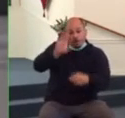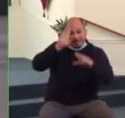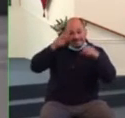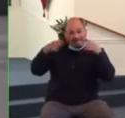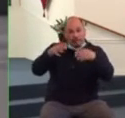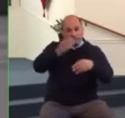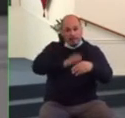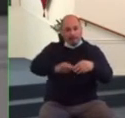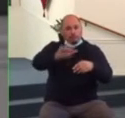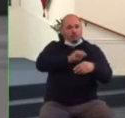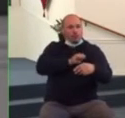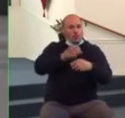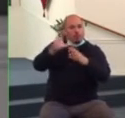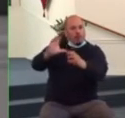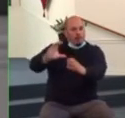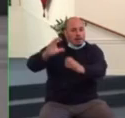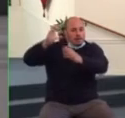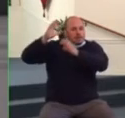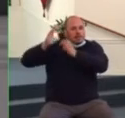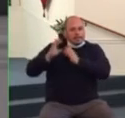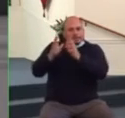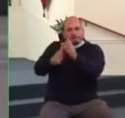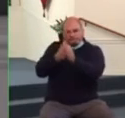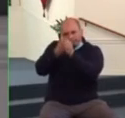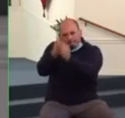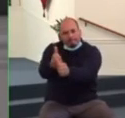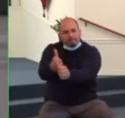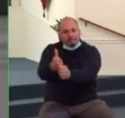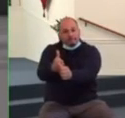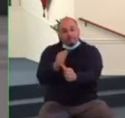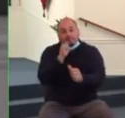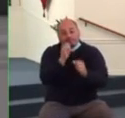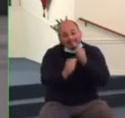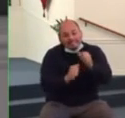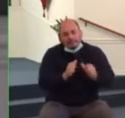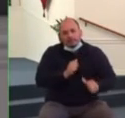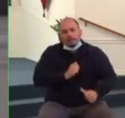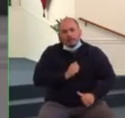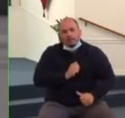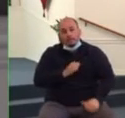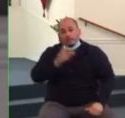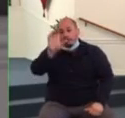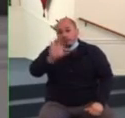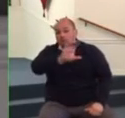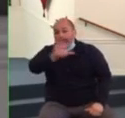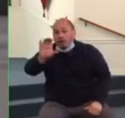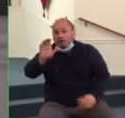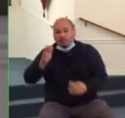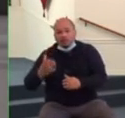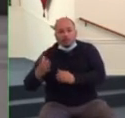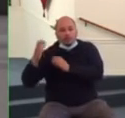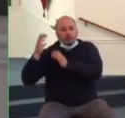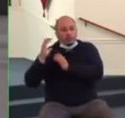take up our cross, and follow Jesus. Because Jesus took on that same attitude for us.